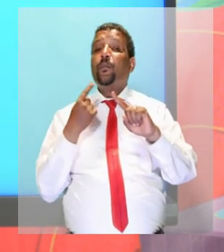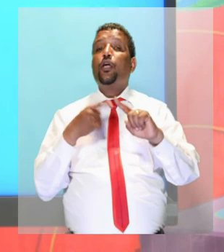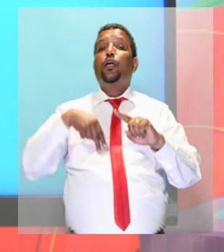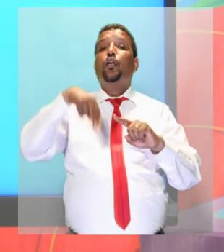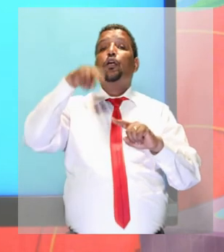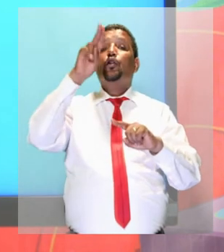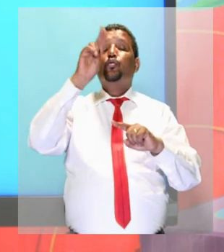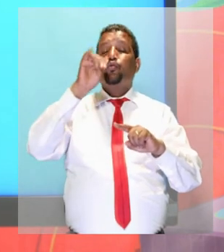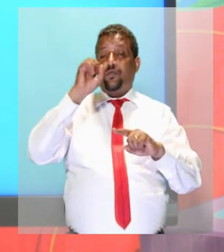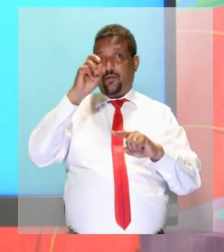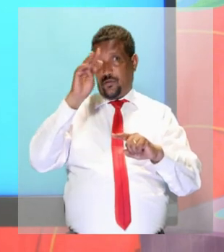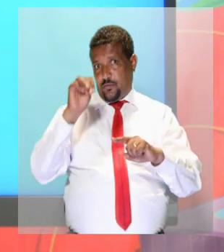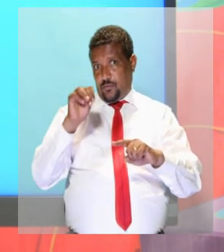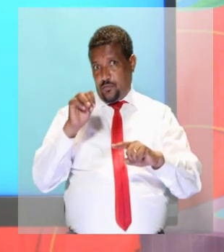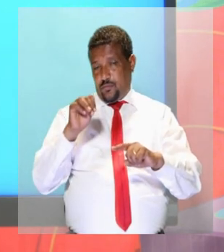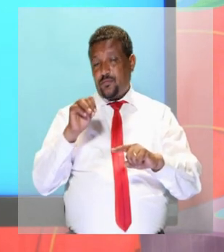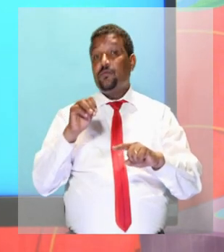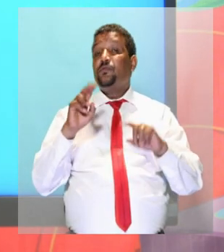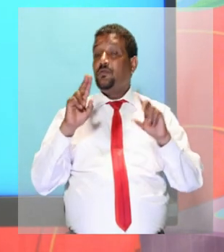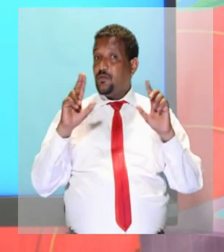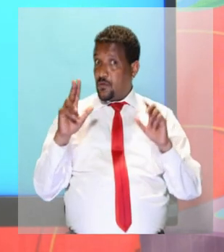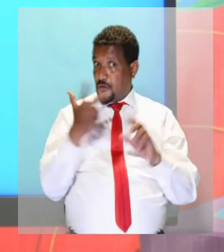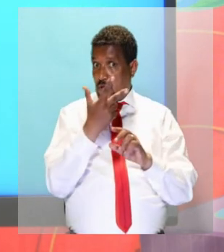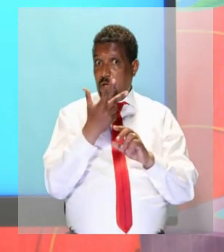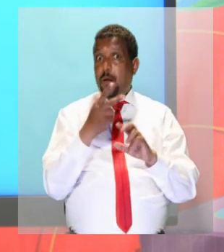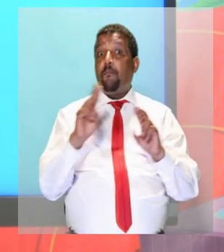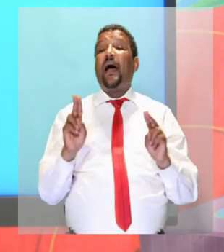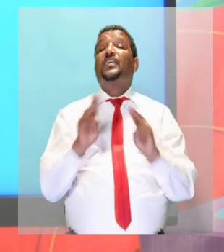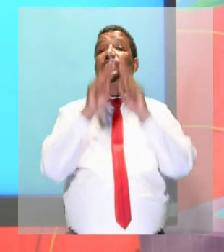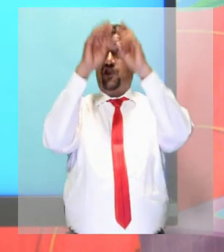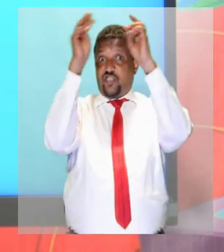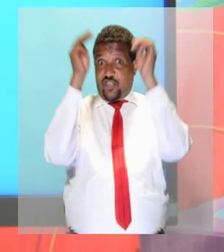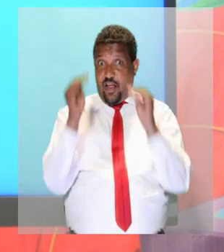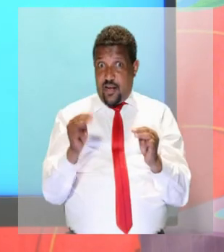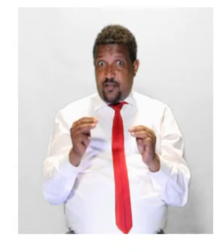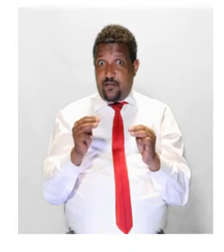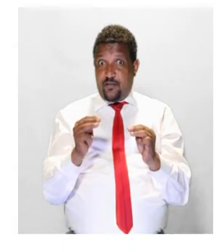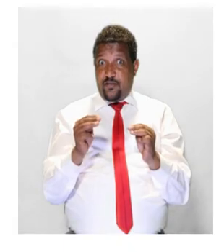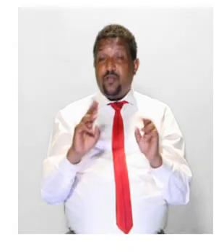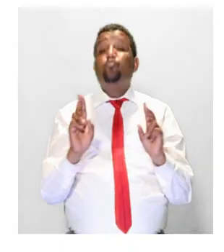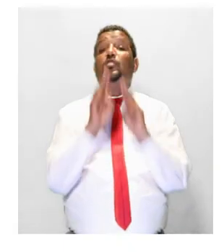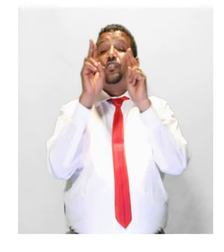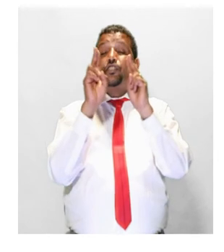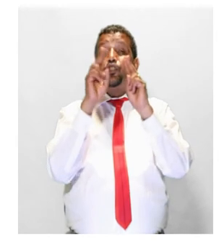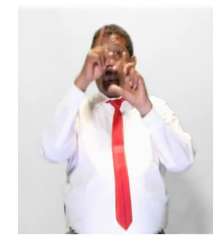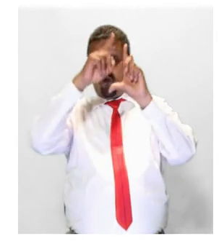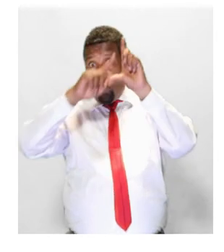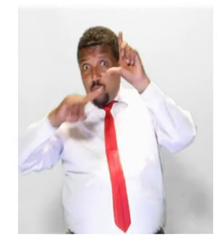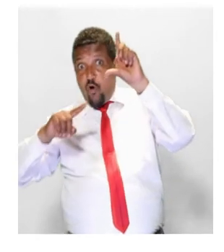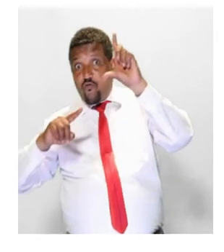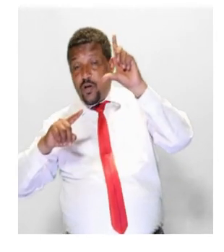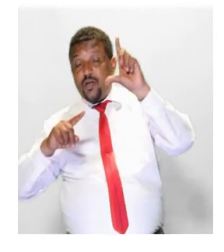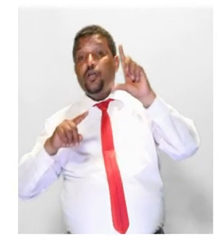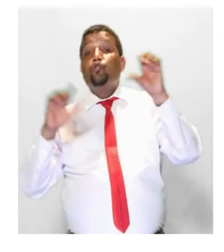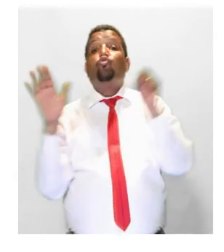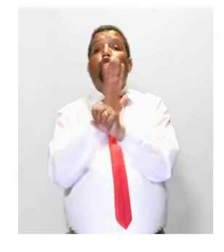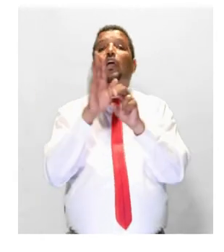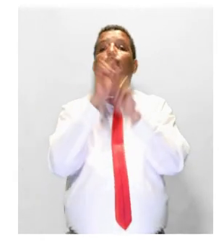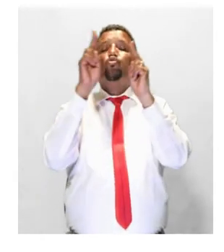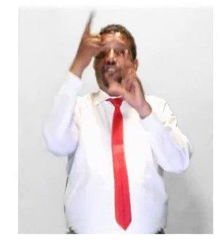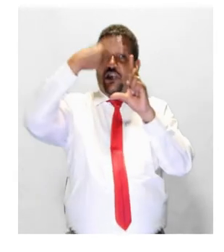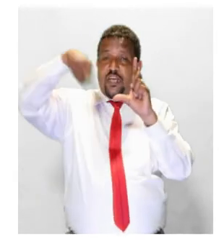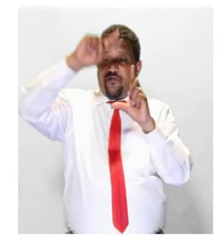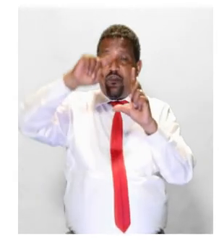unitary, marginal utility is the slope of the total utility curve. Another point, marginal rate